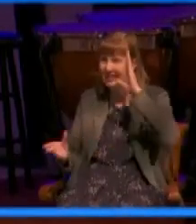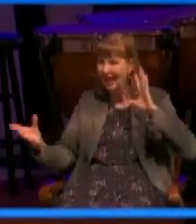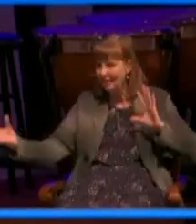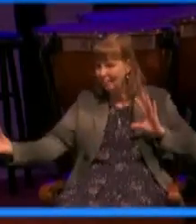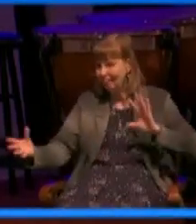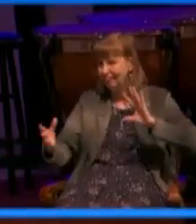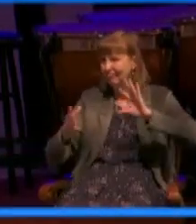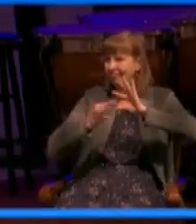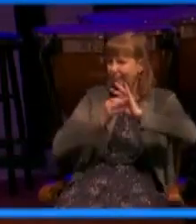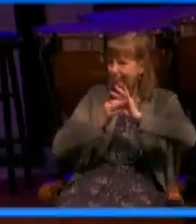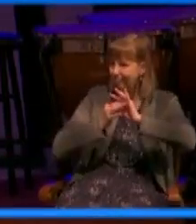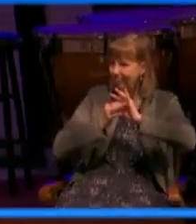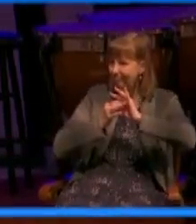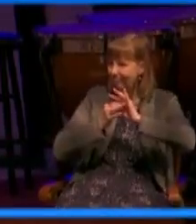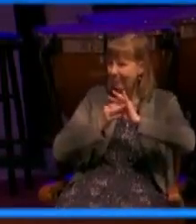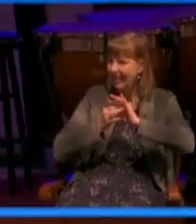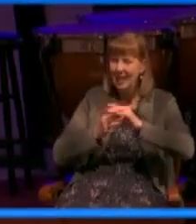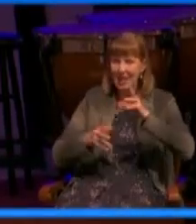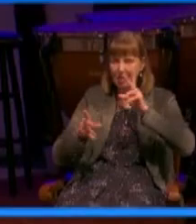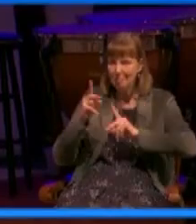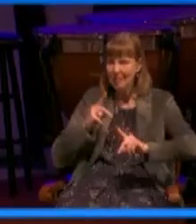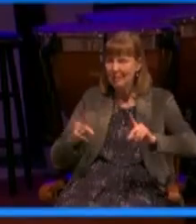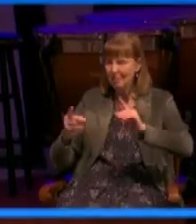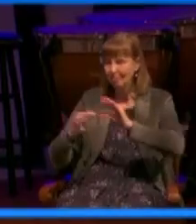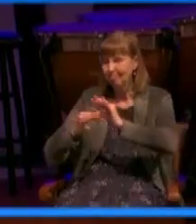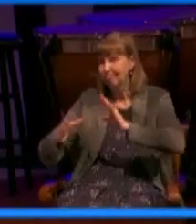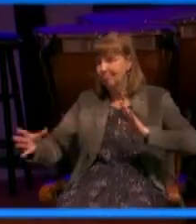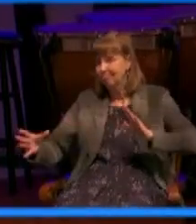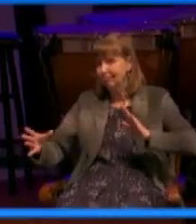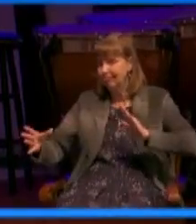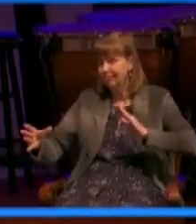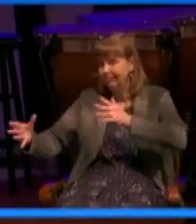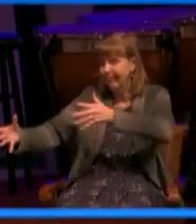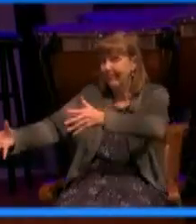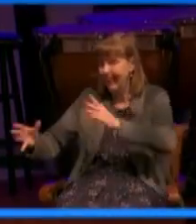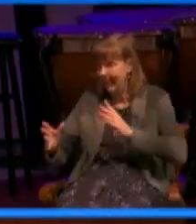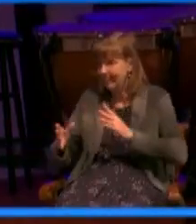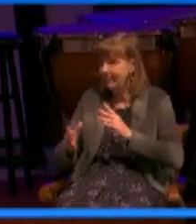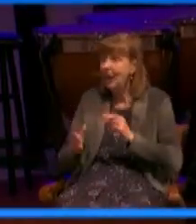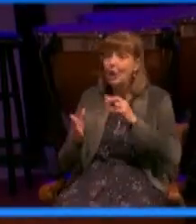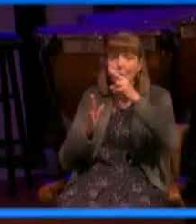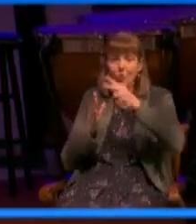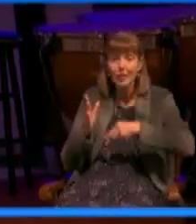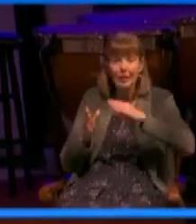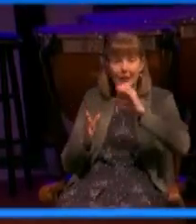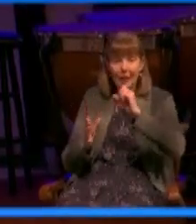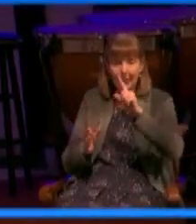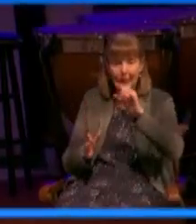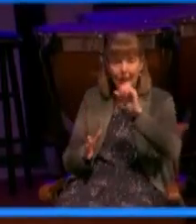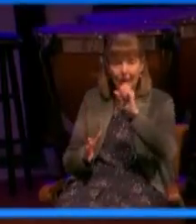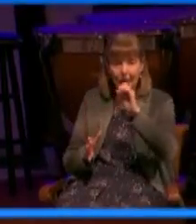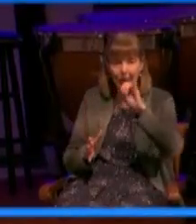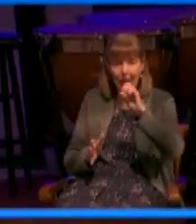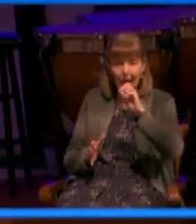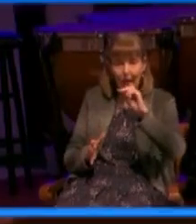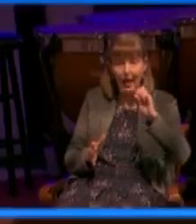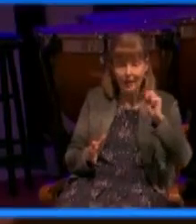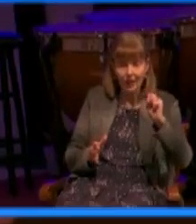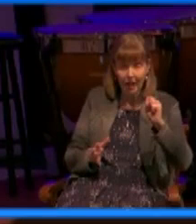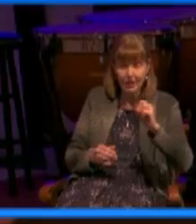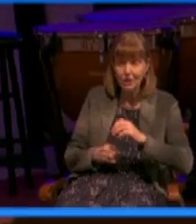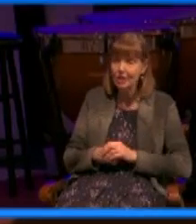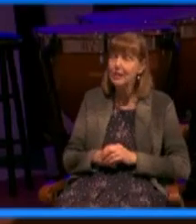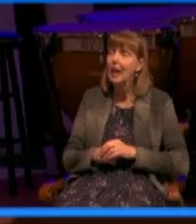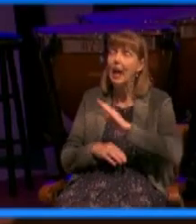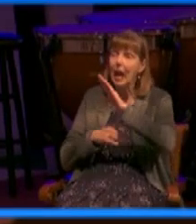himself those who have been cut off and put away. This is what we read in Colossians chapter 1, verses 19 through 20. For in him all the fullness of God was